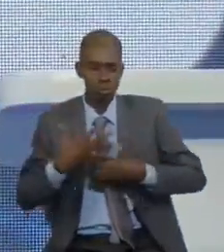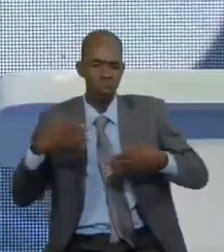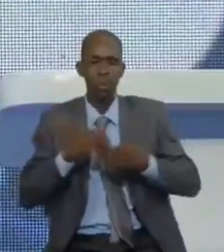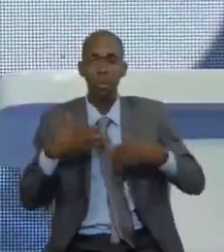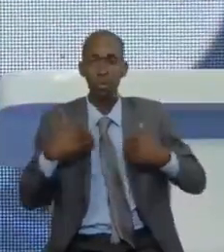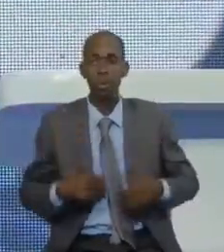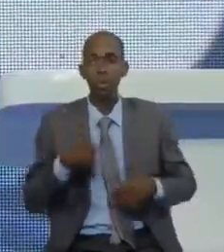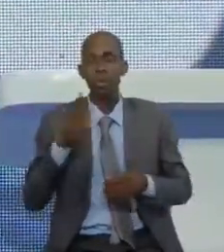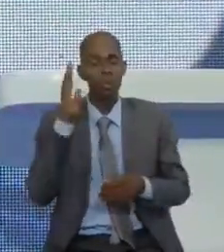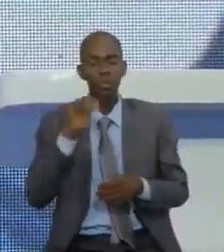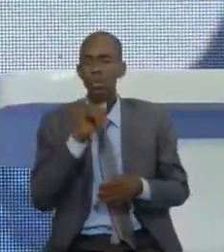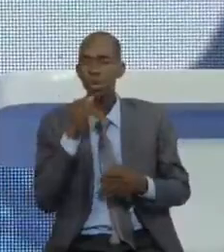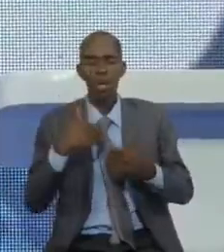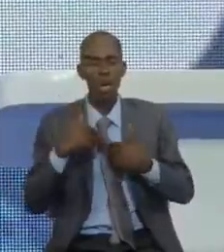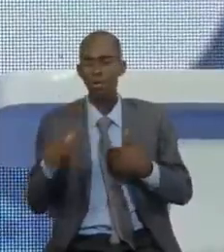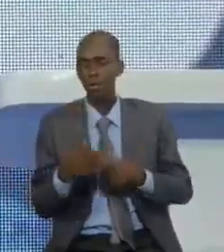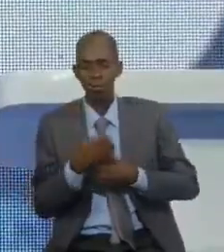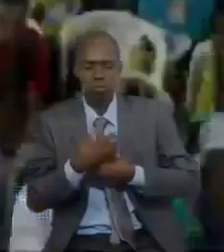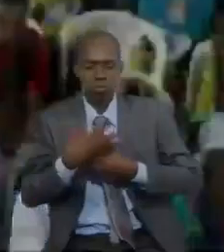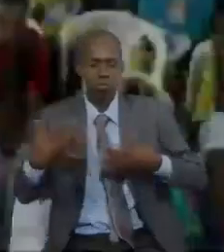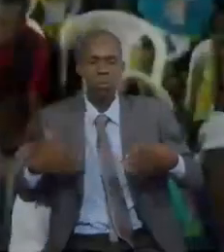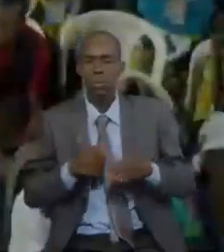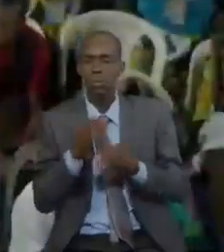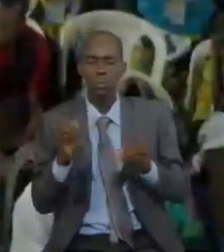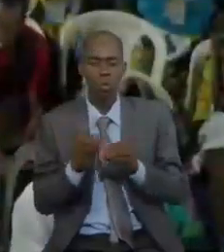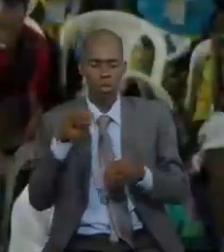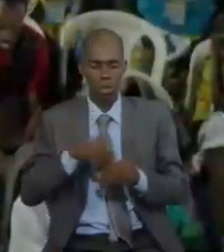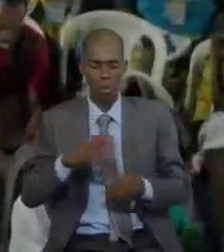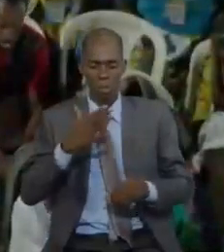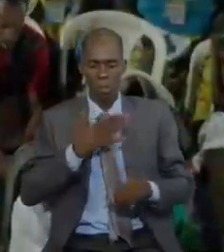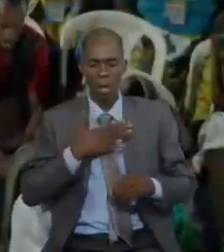any swelling, any stone in my body.